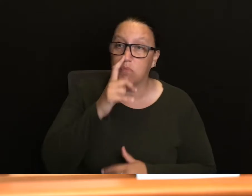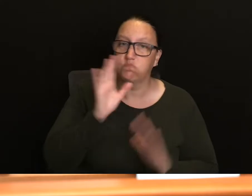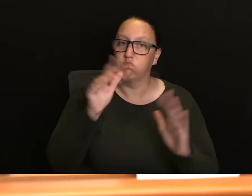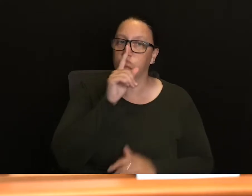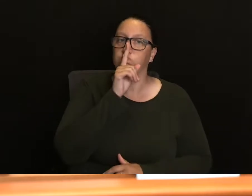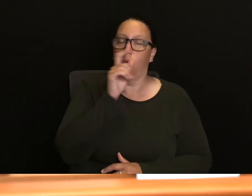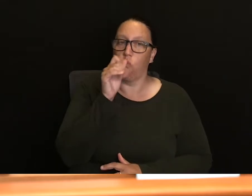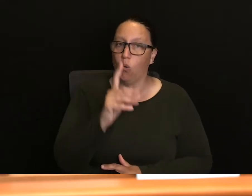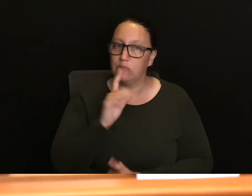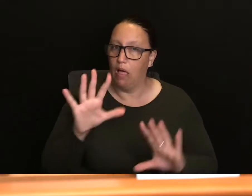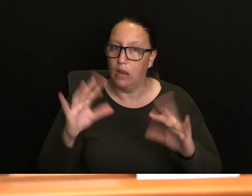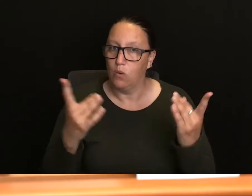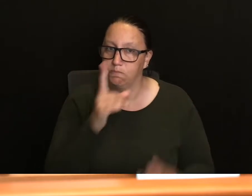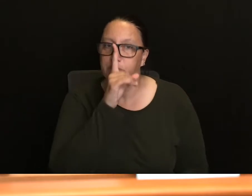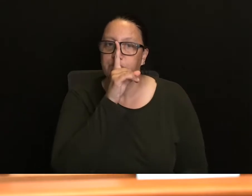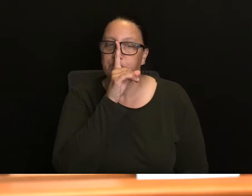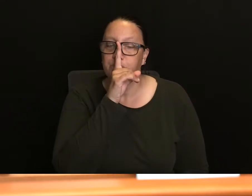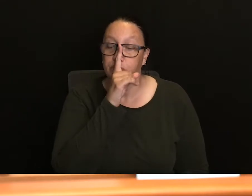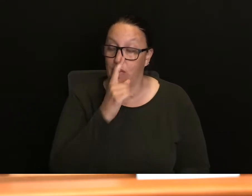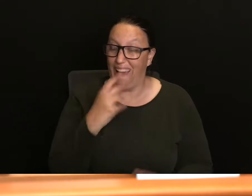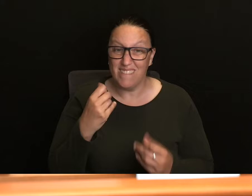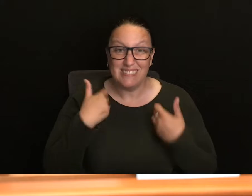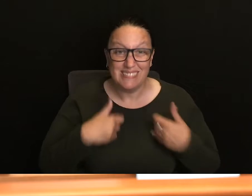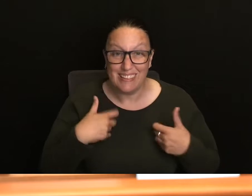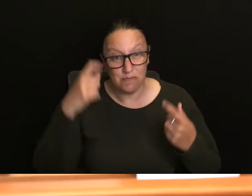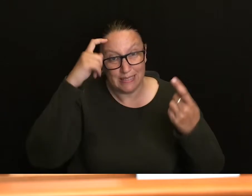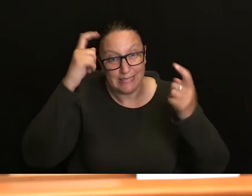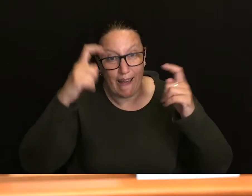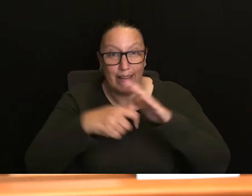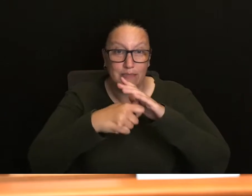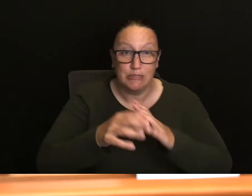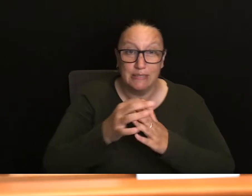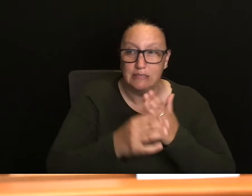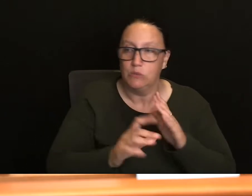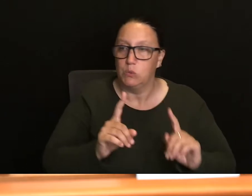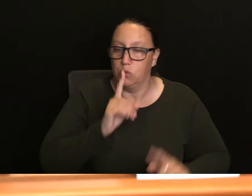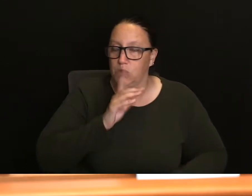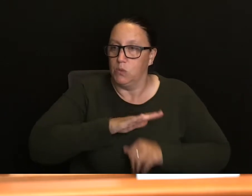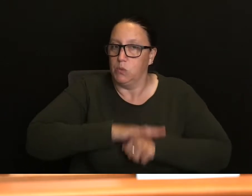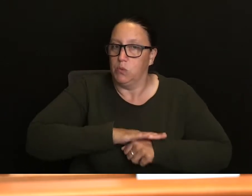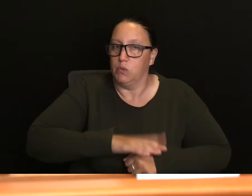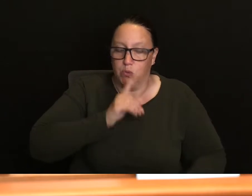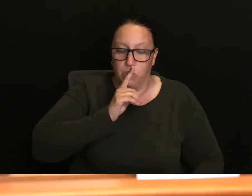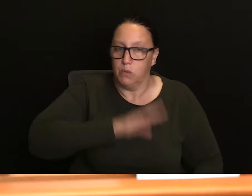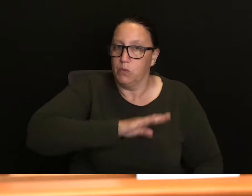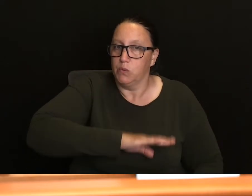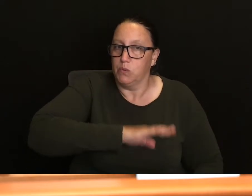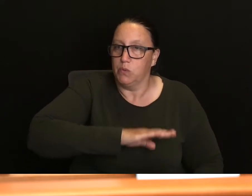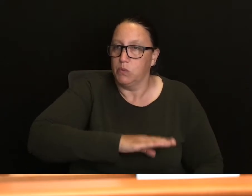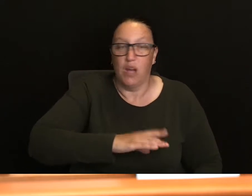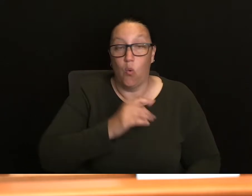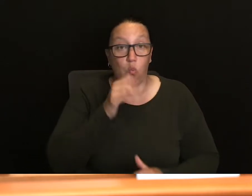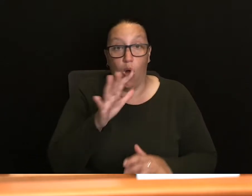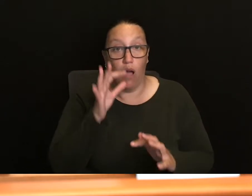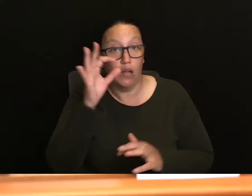and depression with others. They often ignore symptoms over long periods of time and delay seeking professional help, only getting there